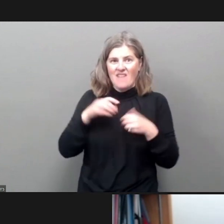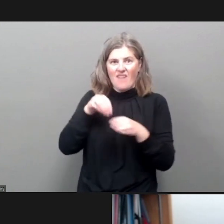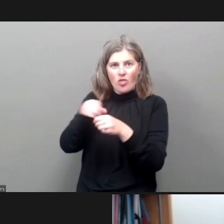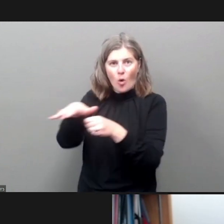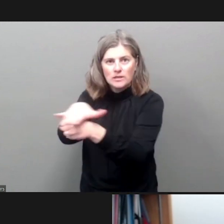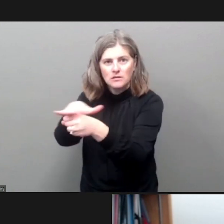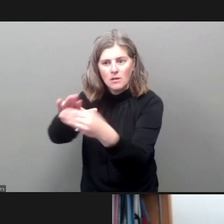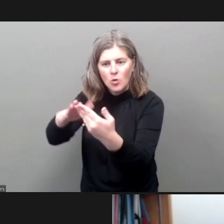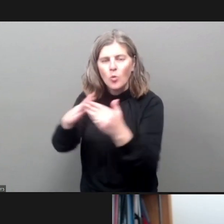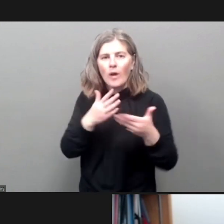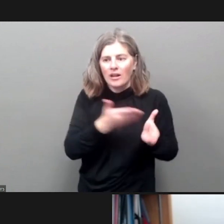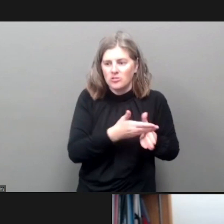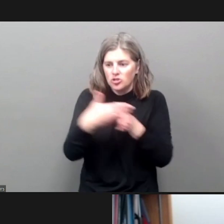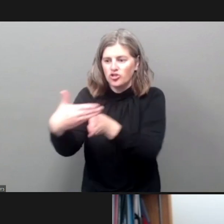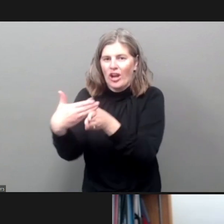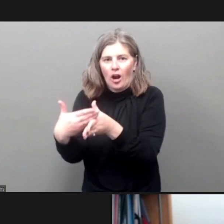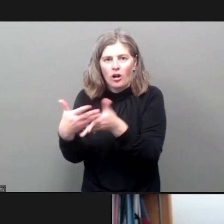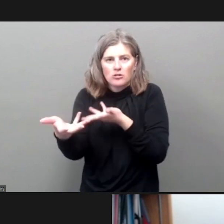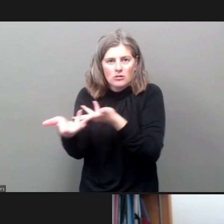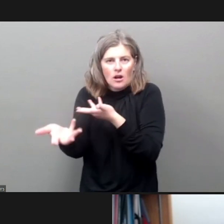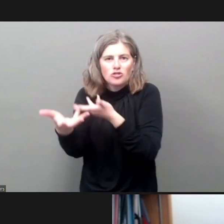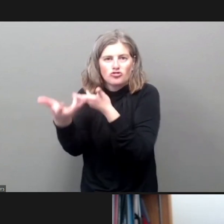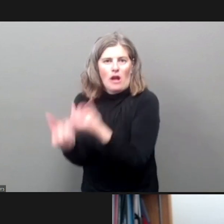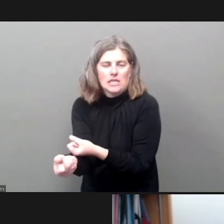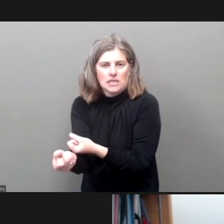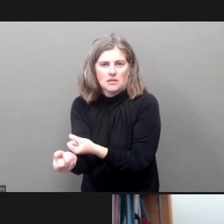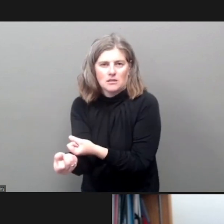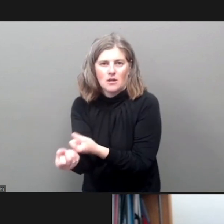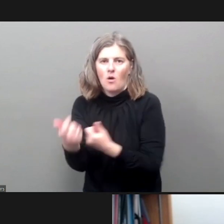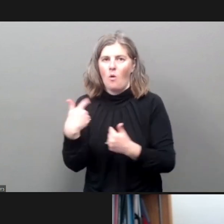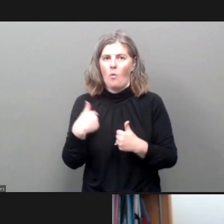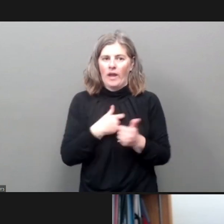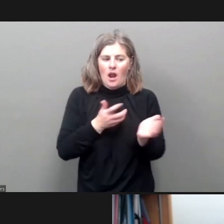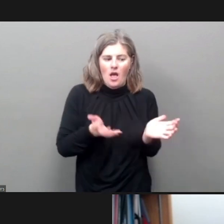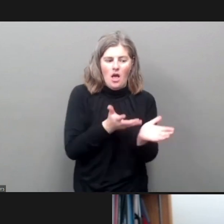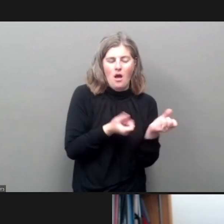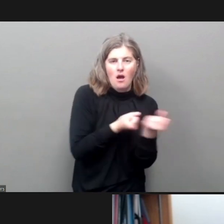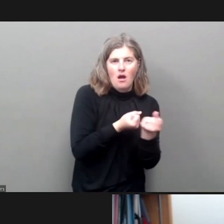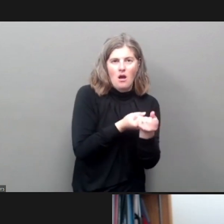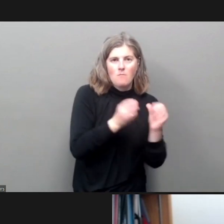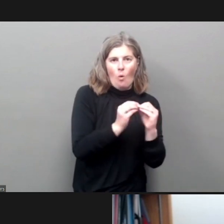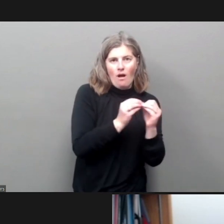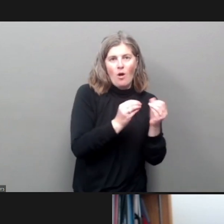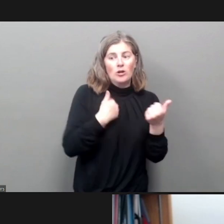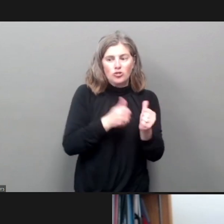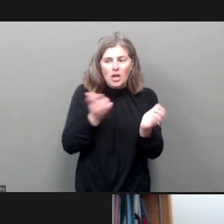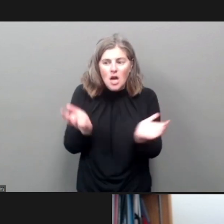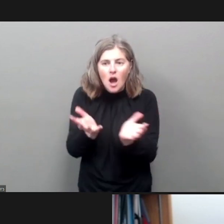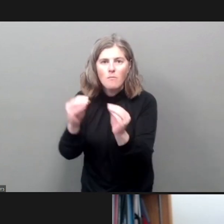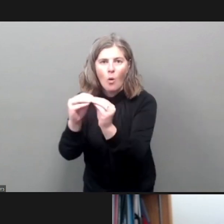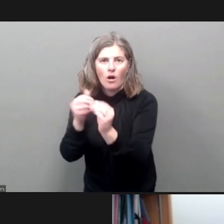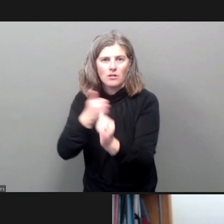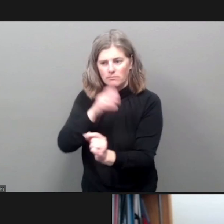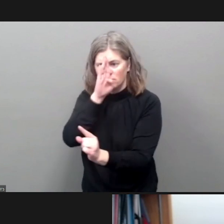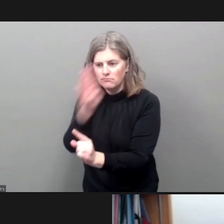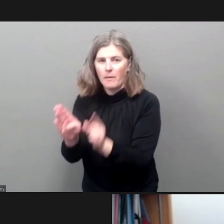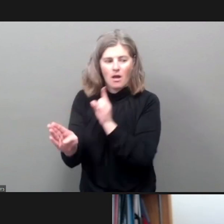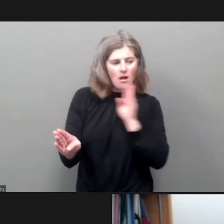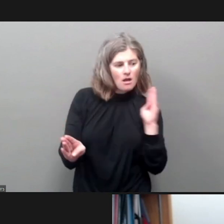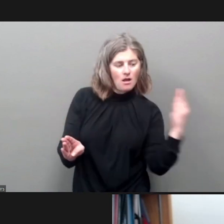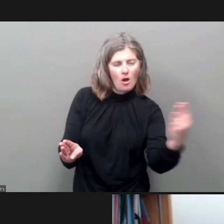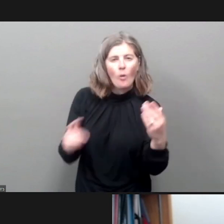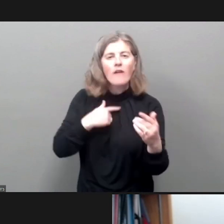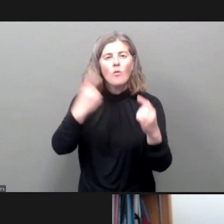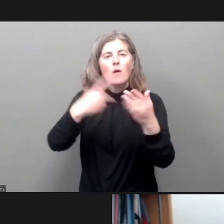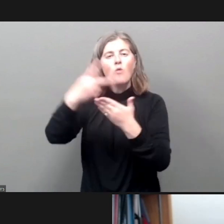that as a trusted voice to the community. I know we can do more. We're trying to do more. We have a Better Together